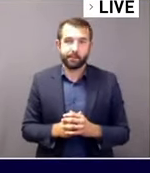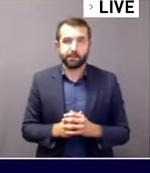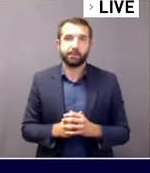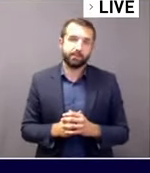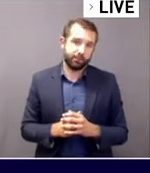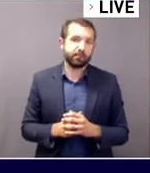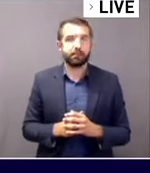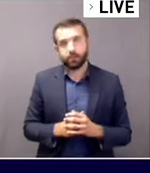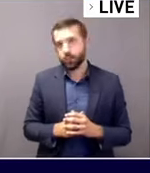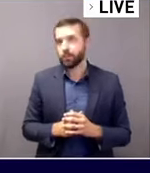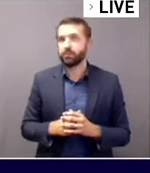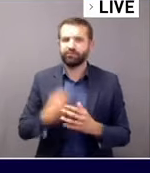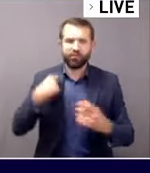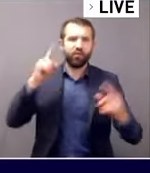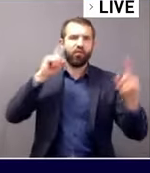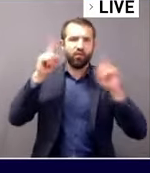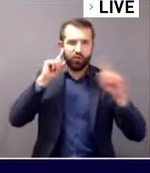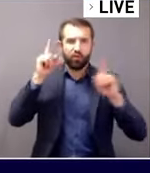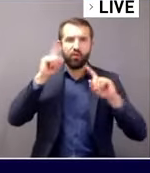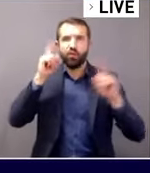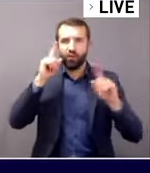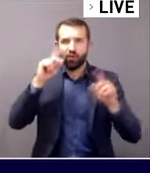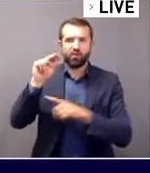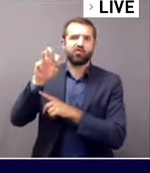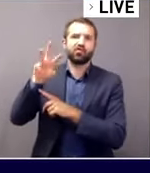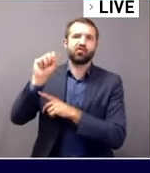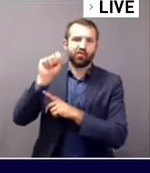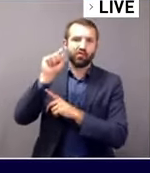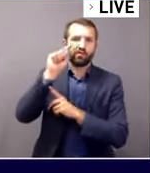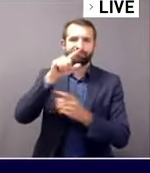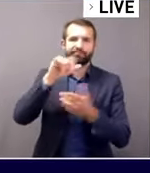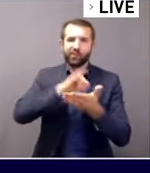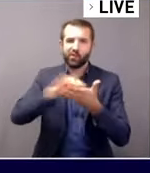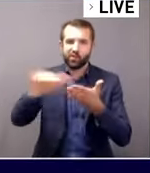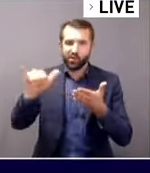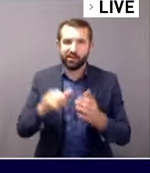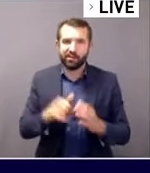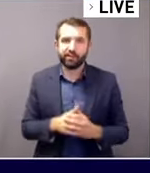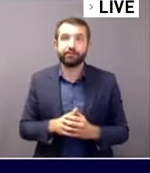reports out of New York during the height of the outbreak there